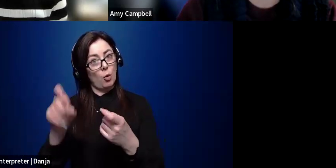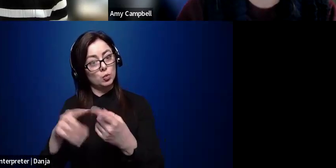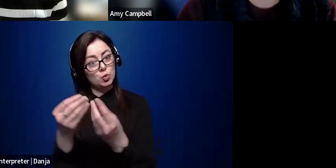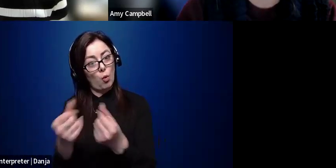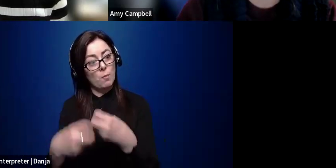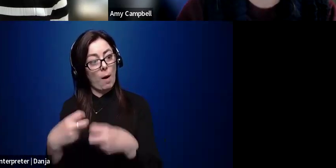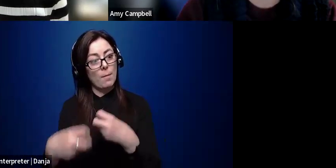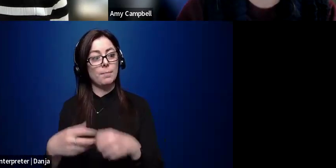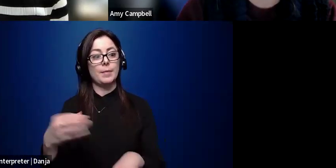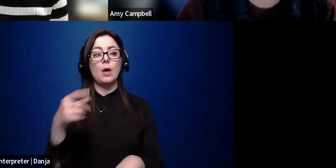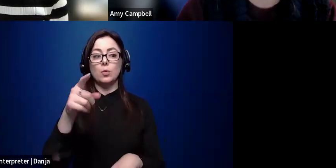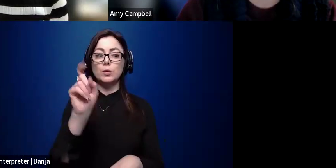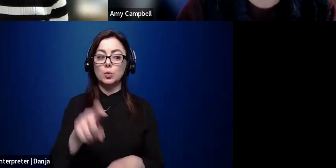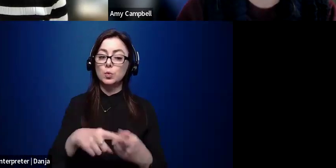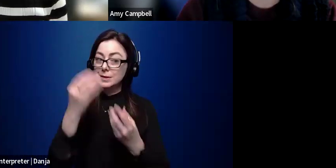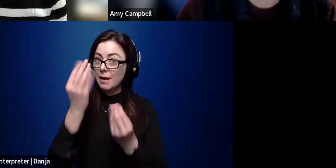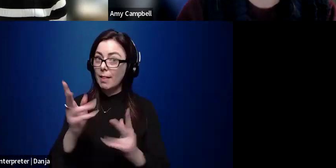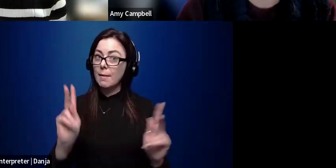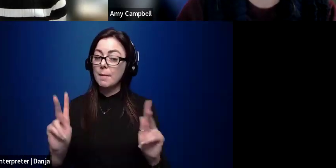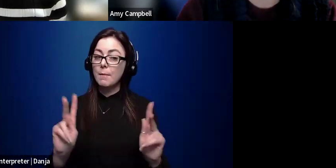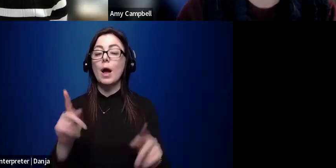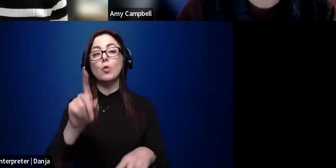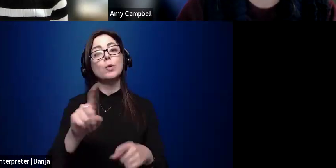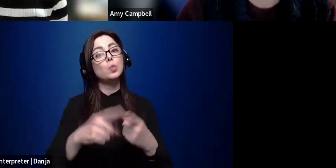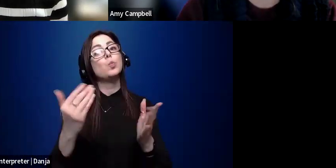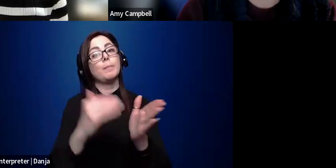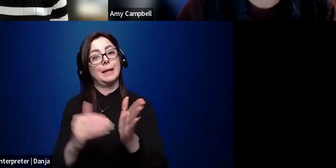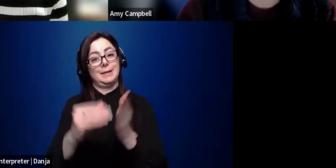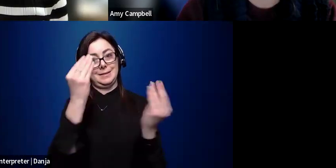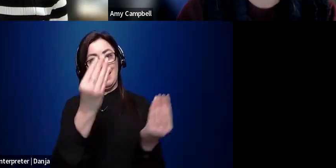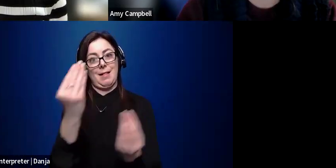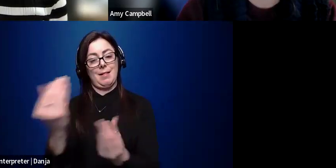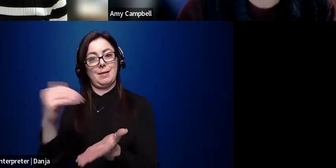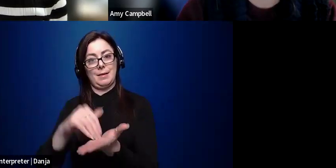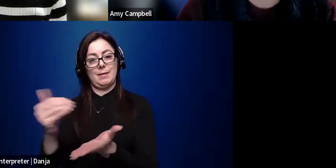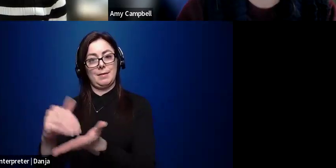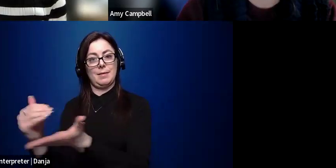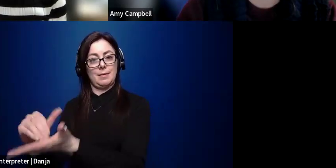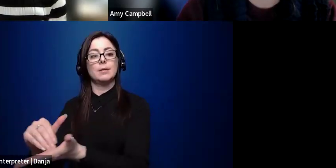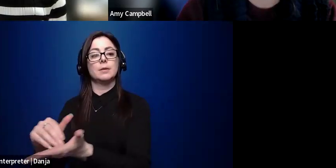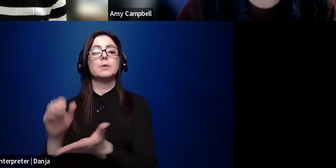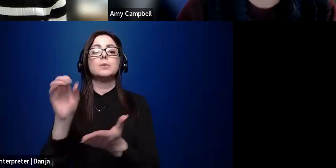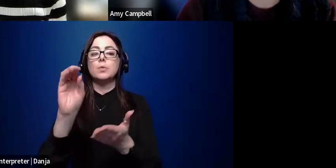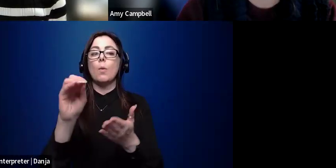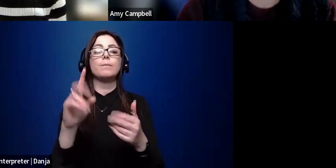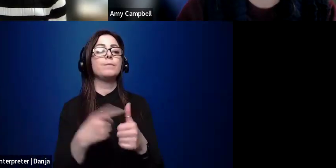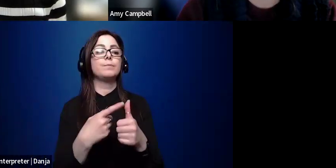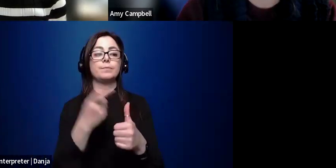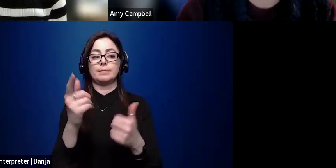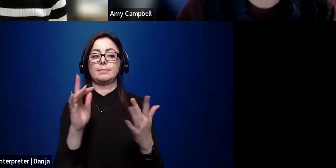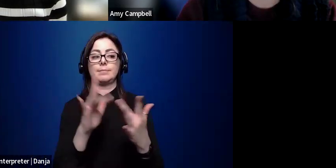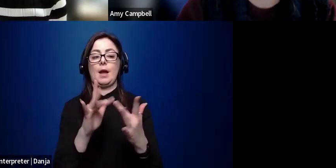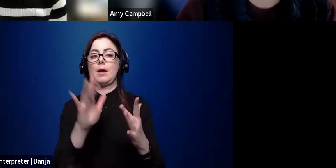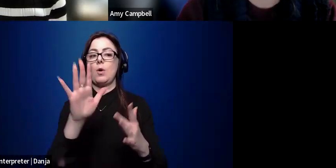need to tell your story to. So we've talked a lot about what's going on at the federal level. So obviously, contacting your member of Congress should